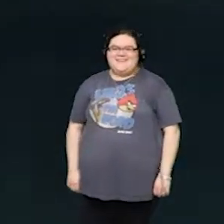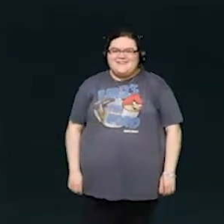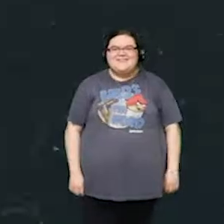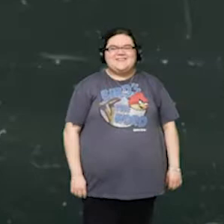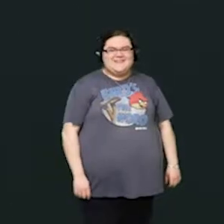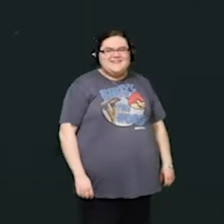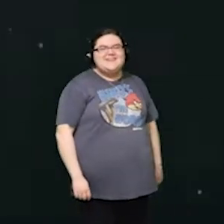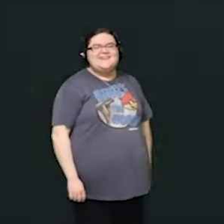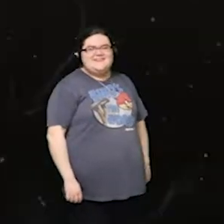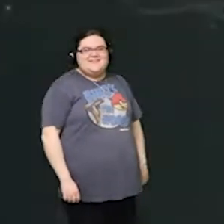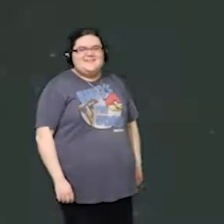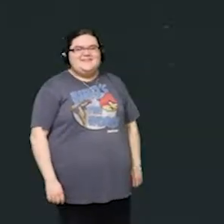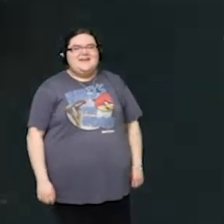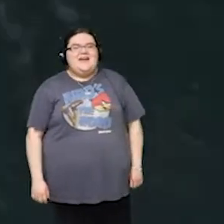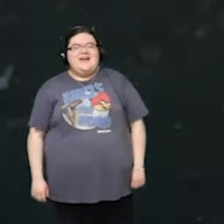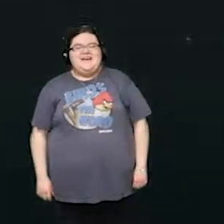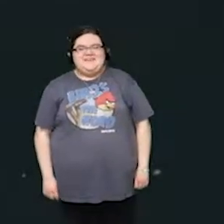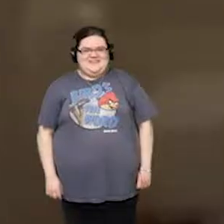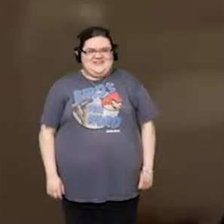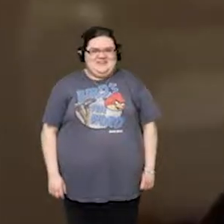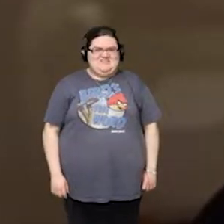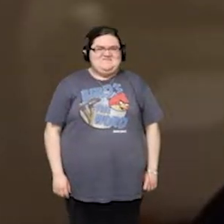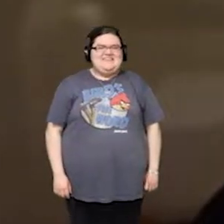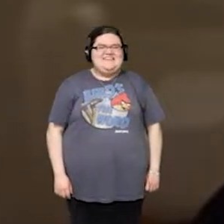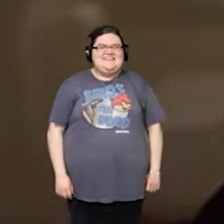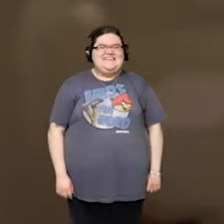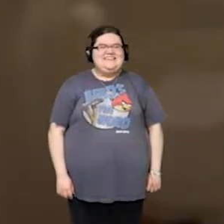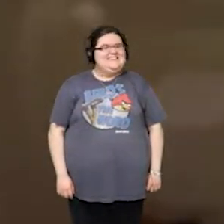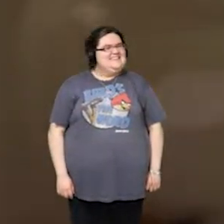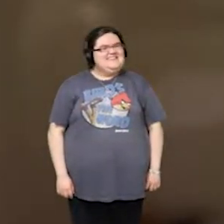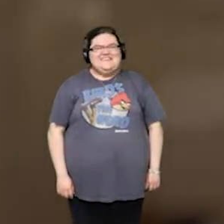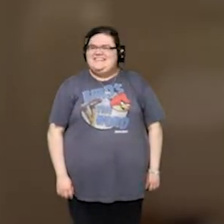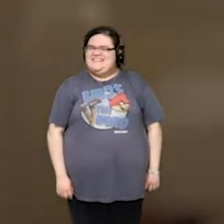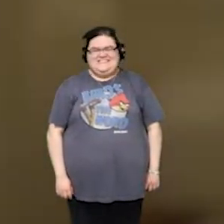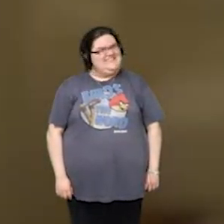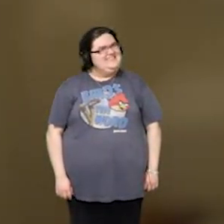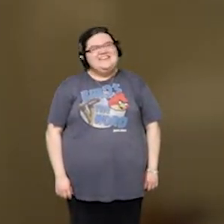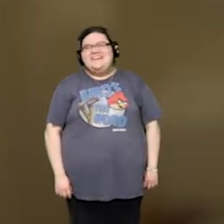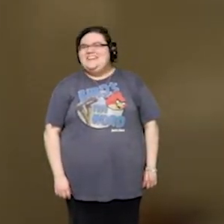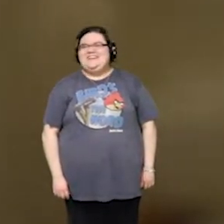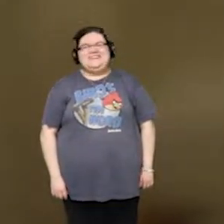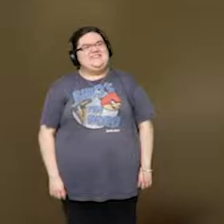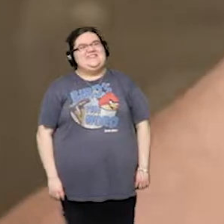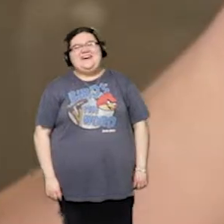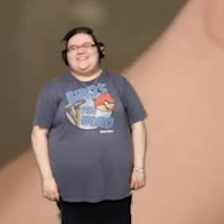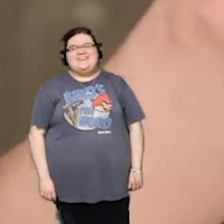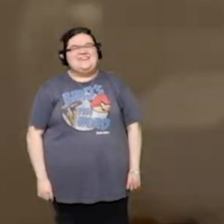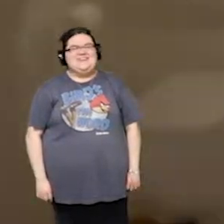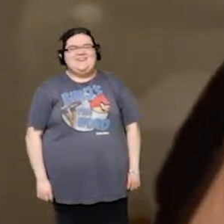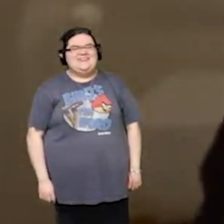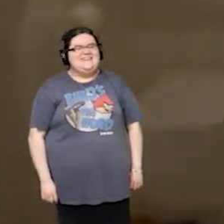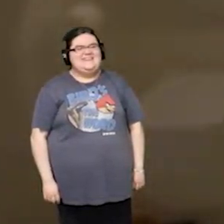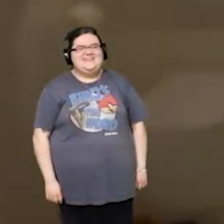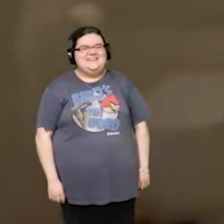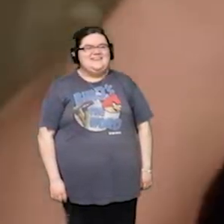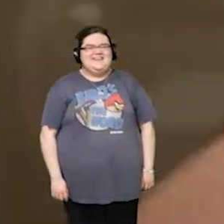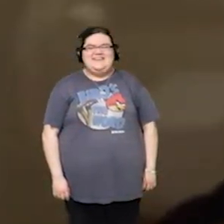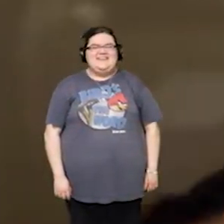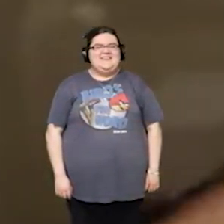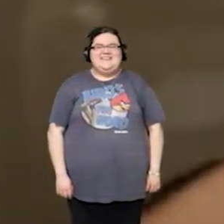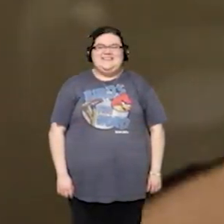see if I can do anything to save this trim. The original styling Meraki is Lumen's best-selling KON product with free and